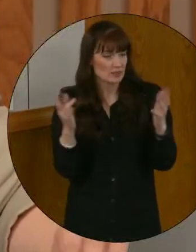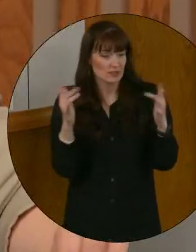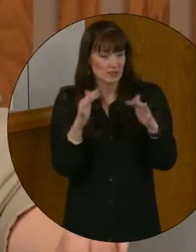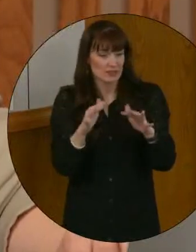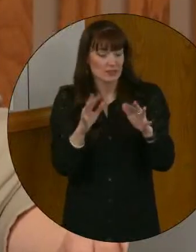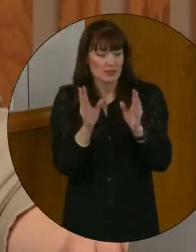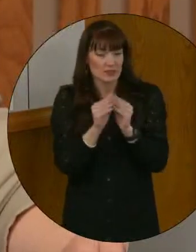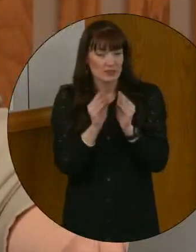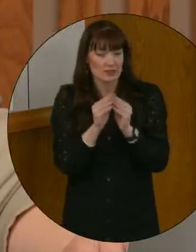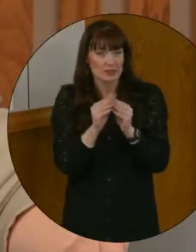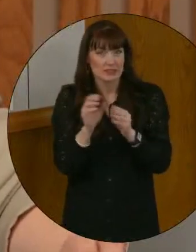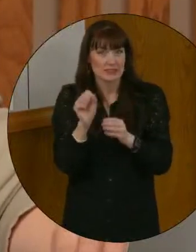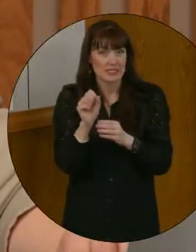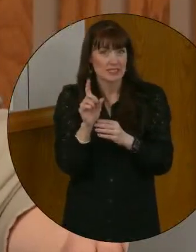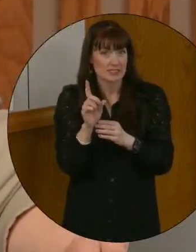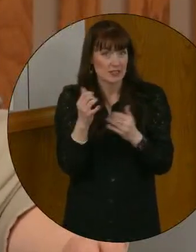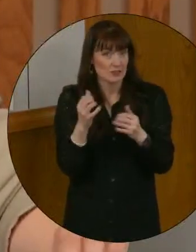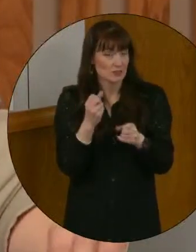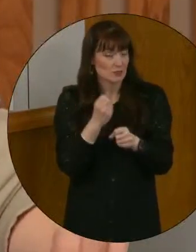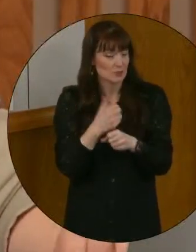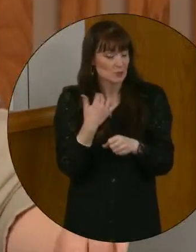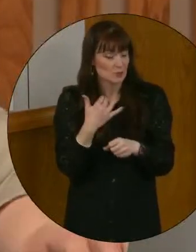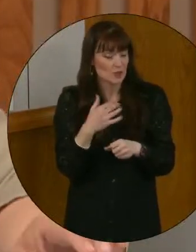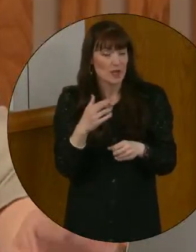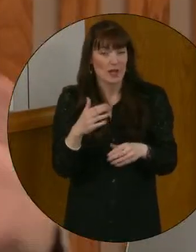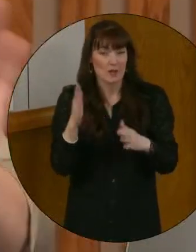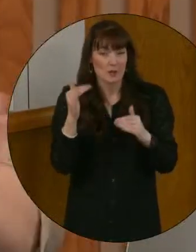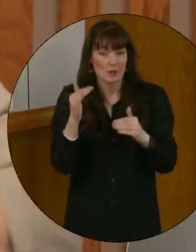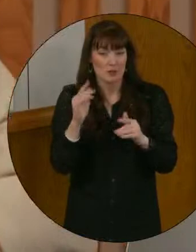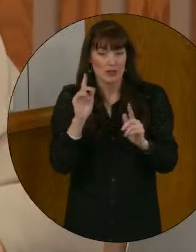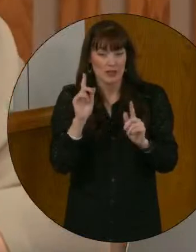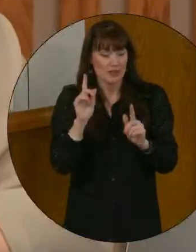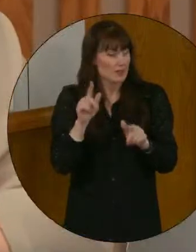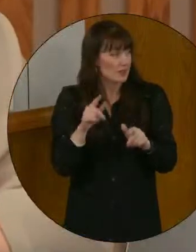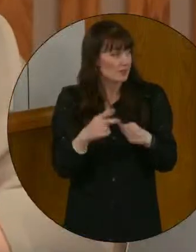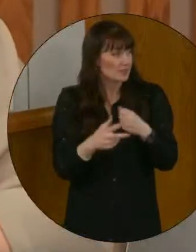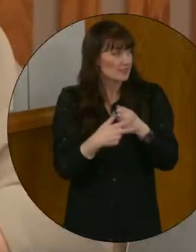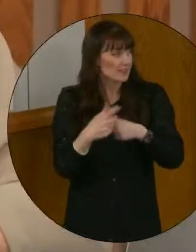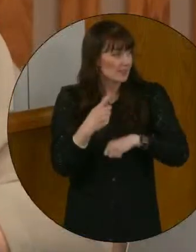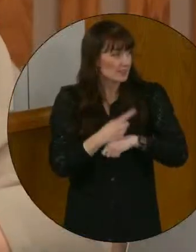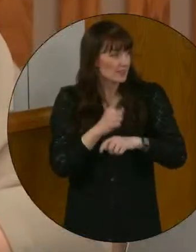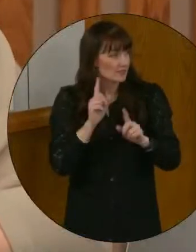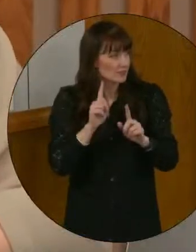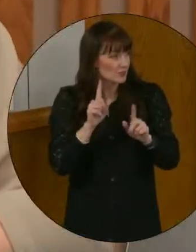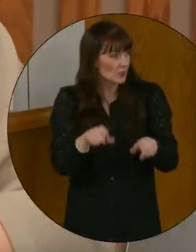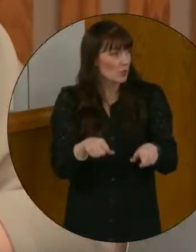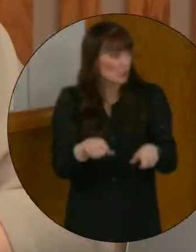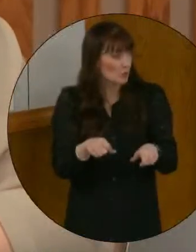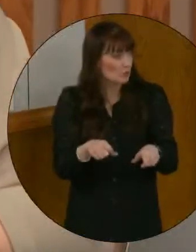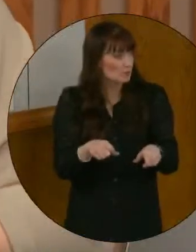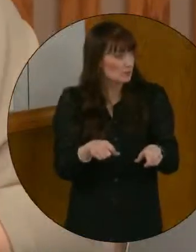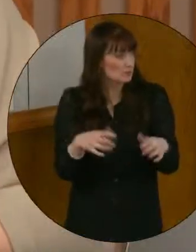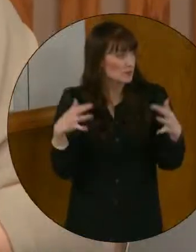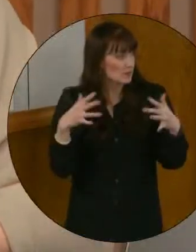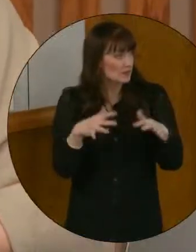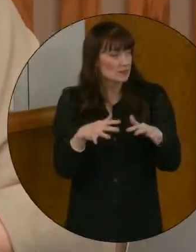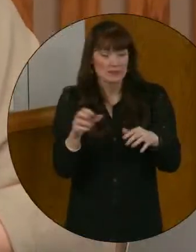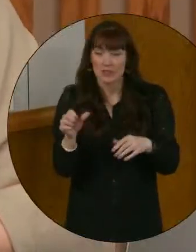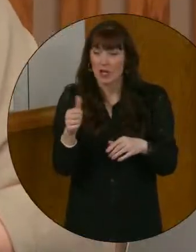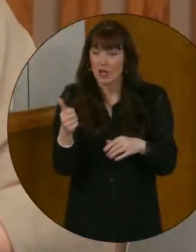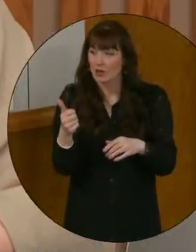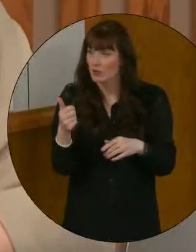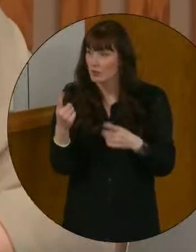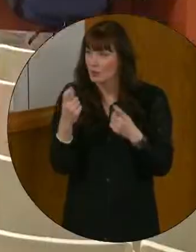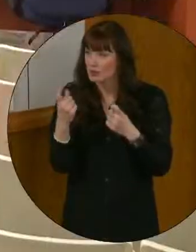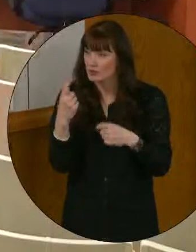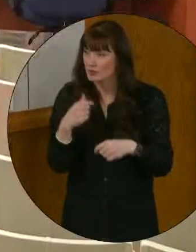San Diego this year. So I'm hoping that all of you have saved the date for that event. That's all I have. Does anybody have any